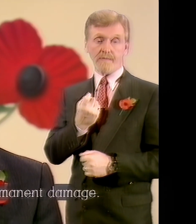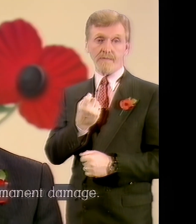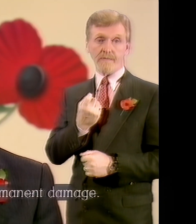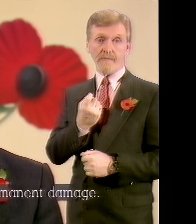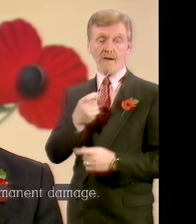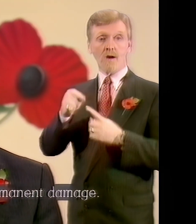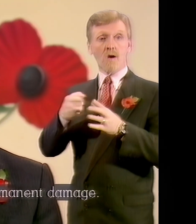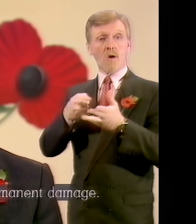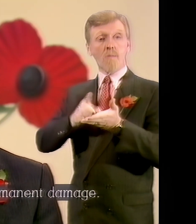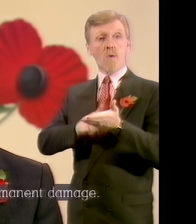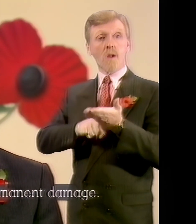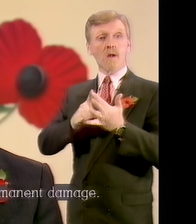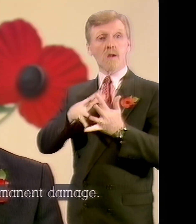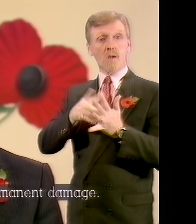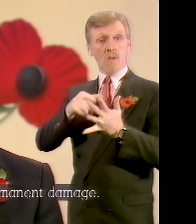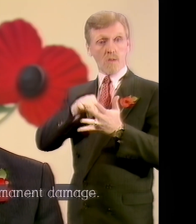permanent damage.